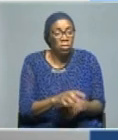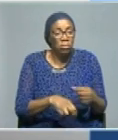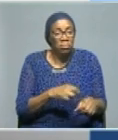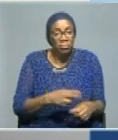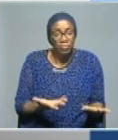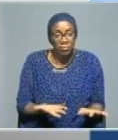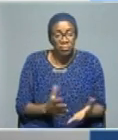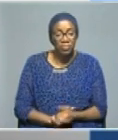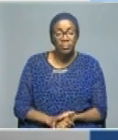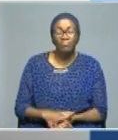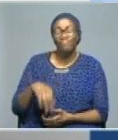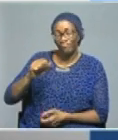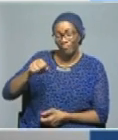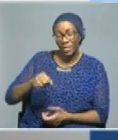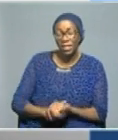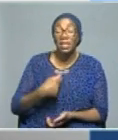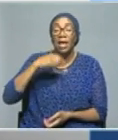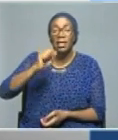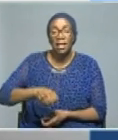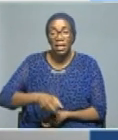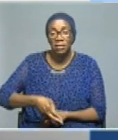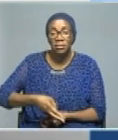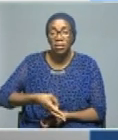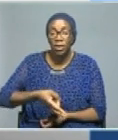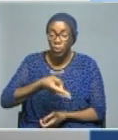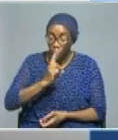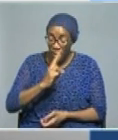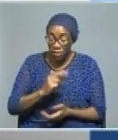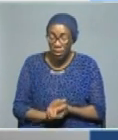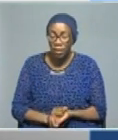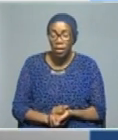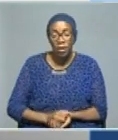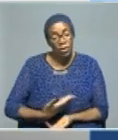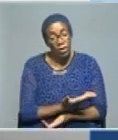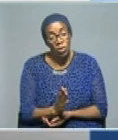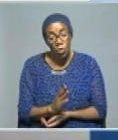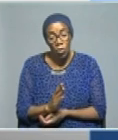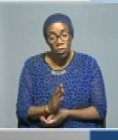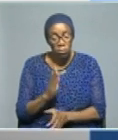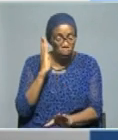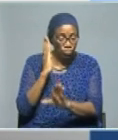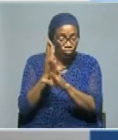Yes, up to this point, I can confirm that we are on point with all the preparation.